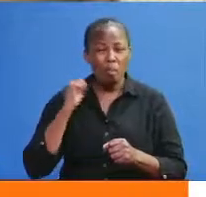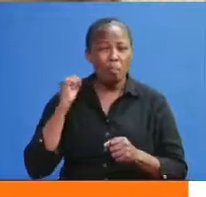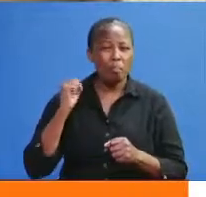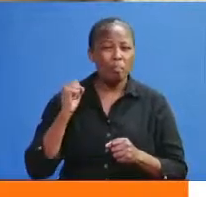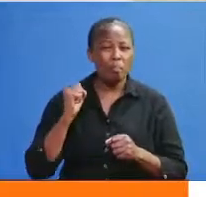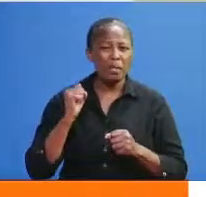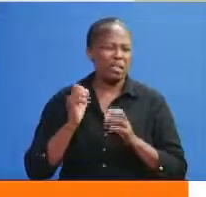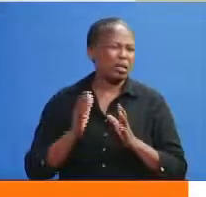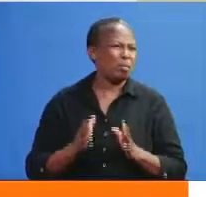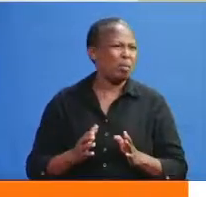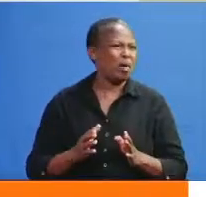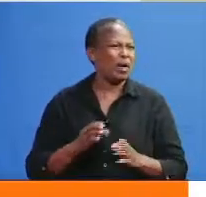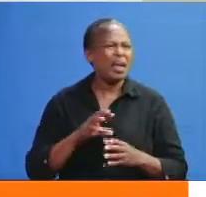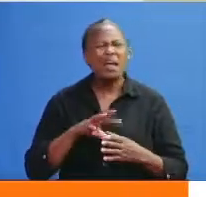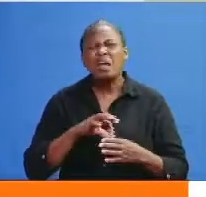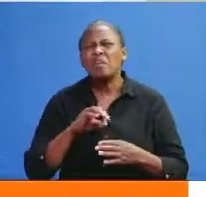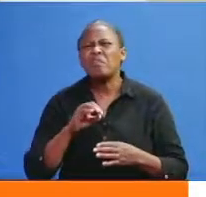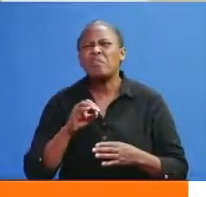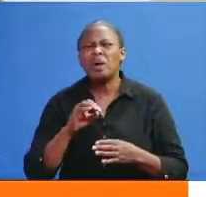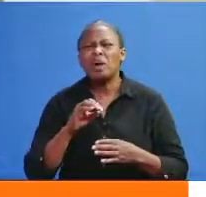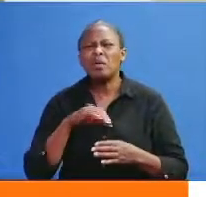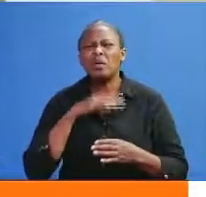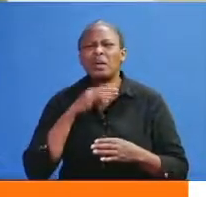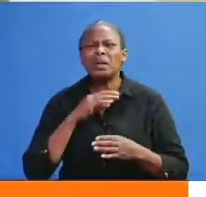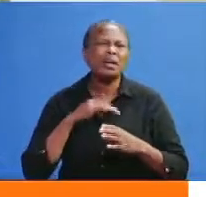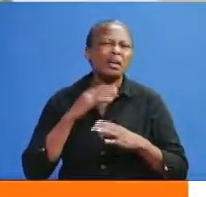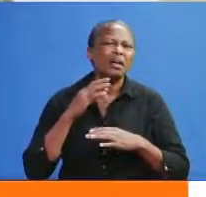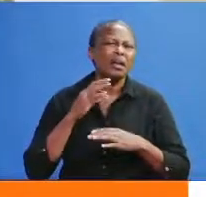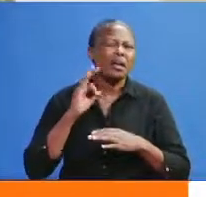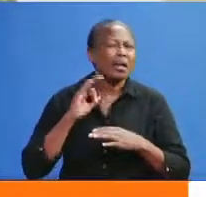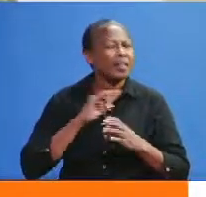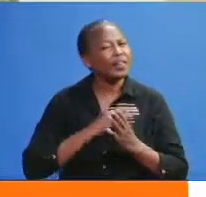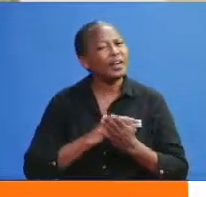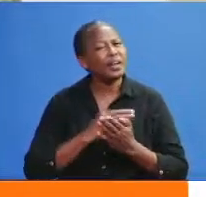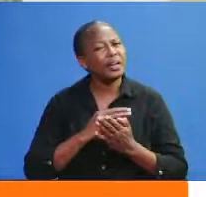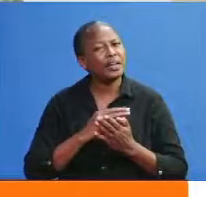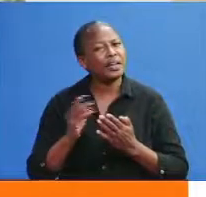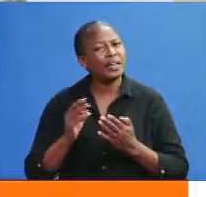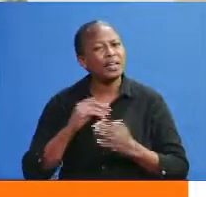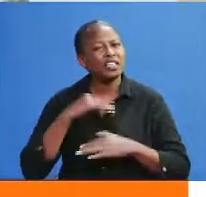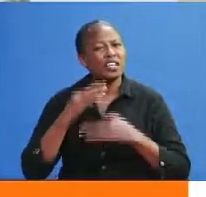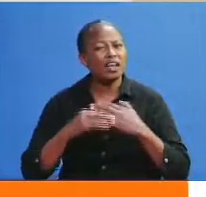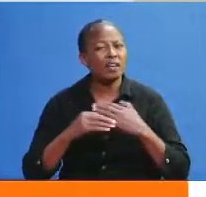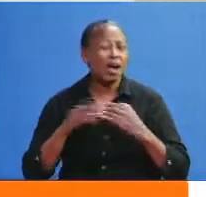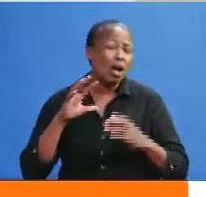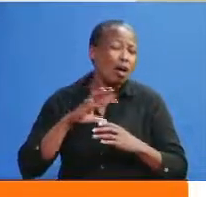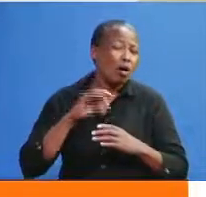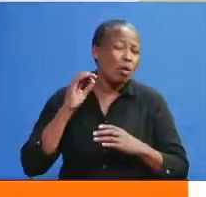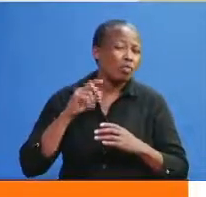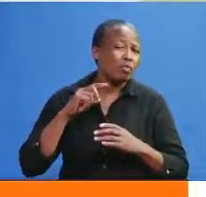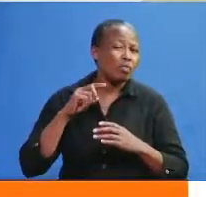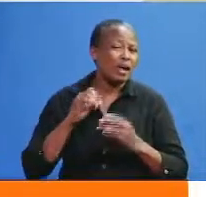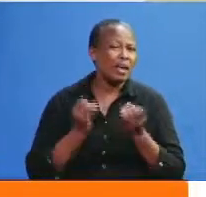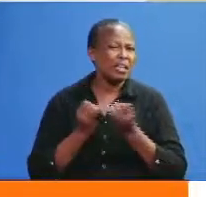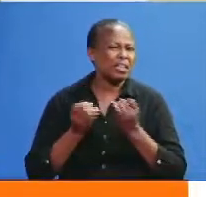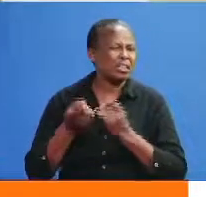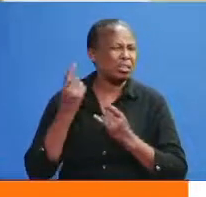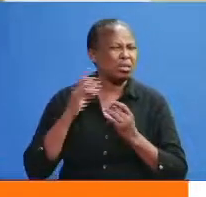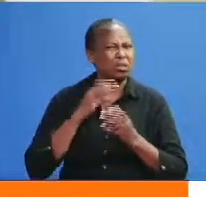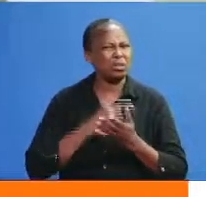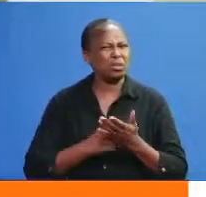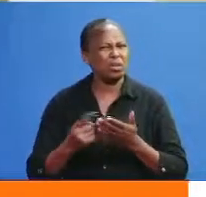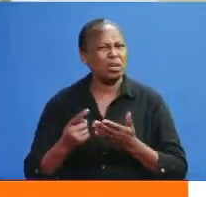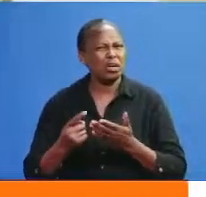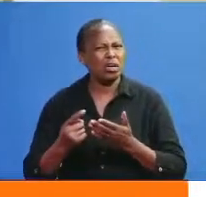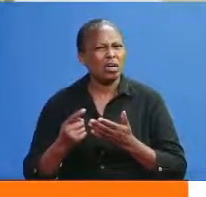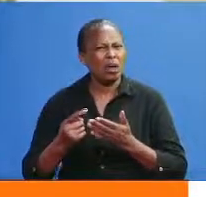loved one dead. 3 days after his disappearance, Bashir's body was found on Saturday last week on the river banks